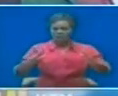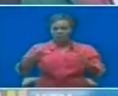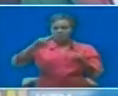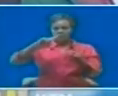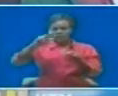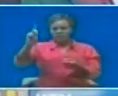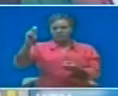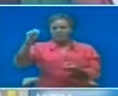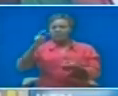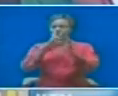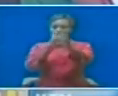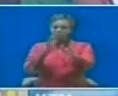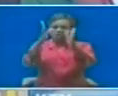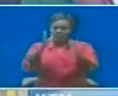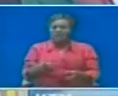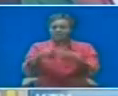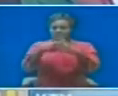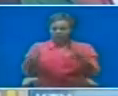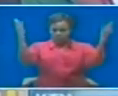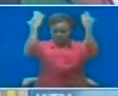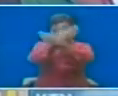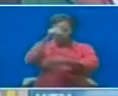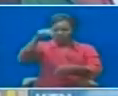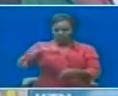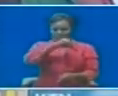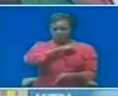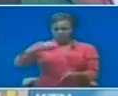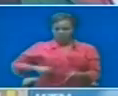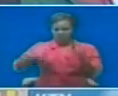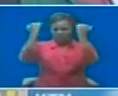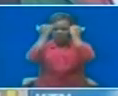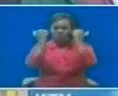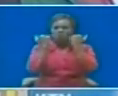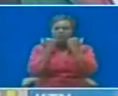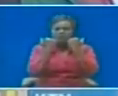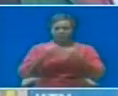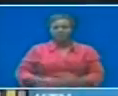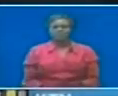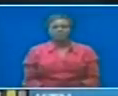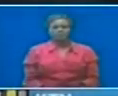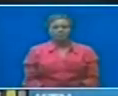KTN's Rita Tinina begins our coverage tonight from the Supreme Court.